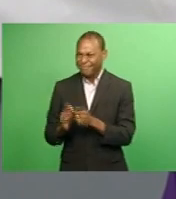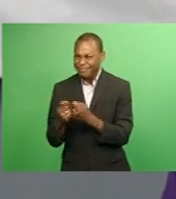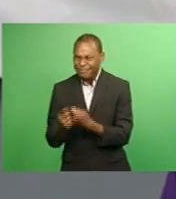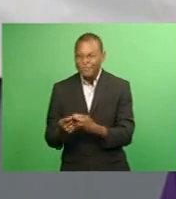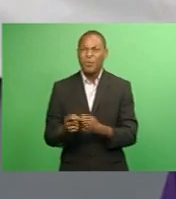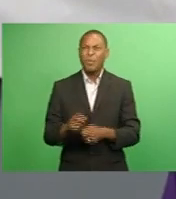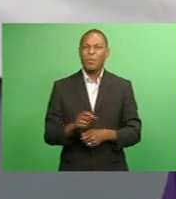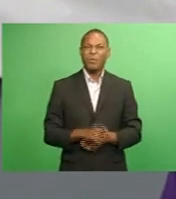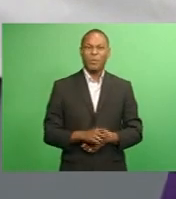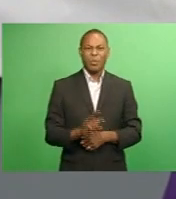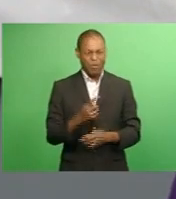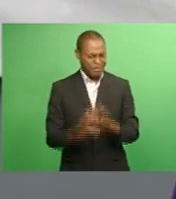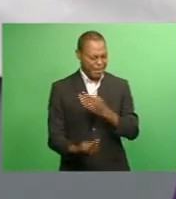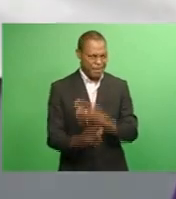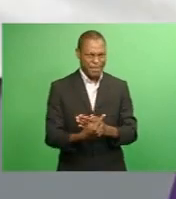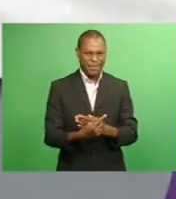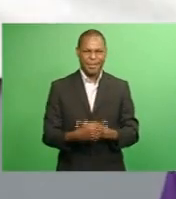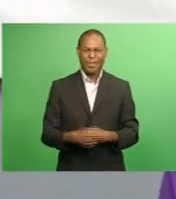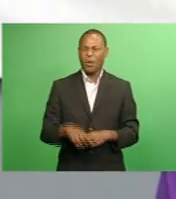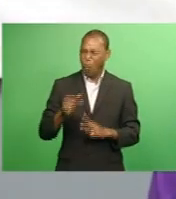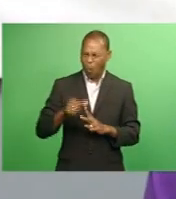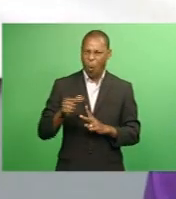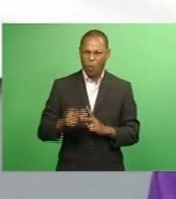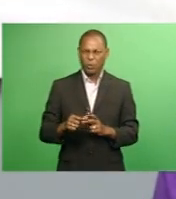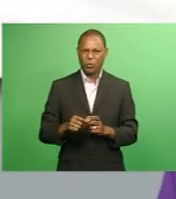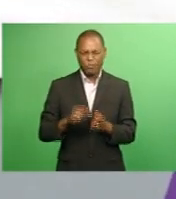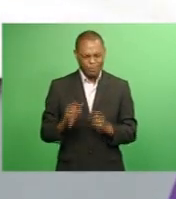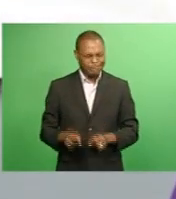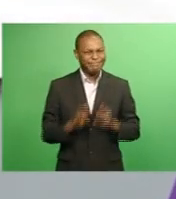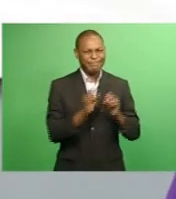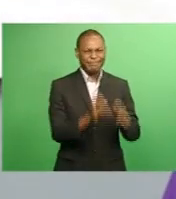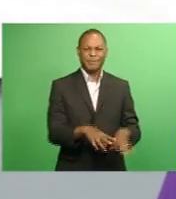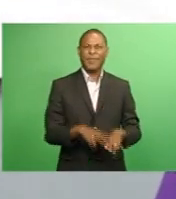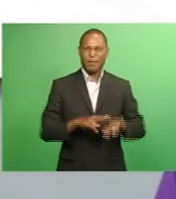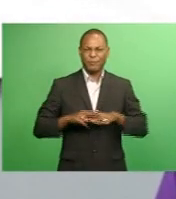come out and also contribute positively to the Fiji team.